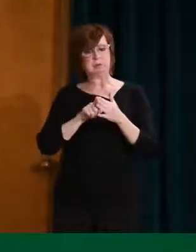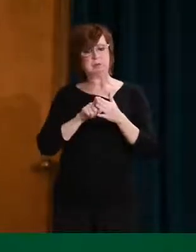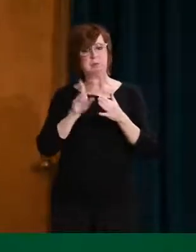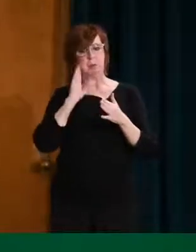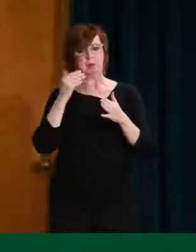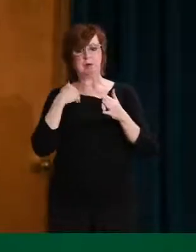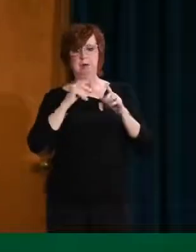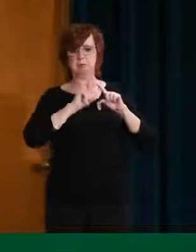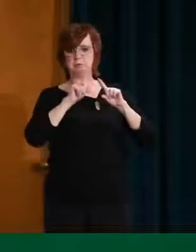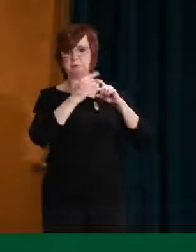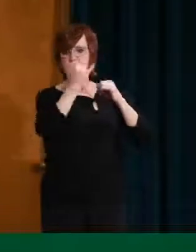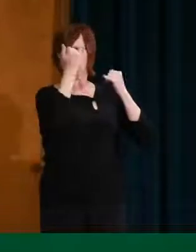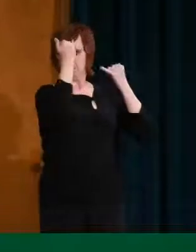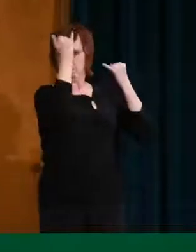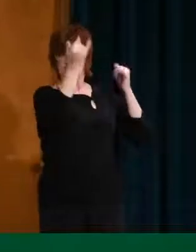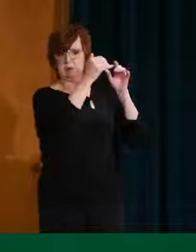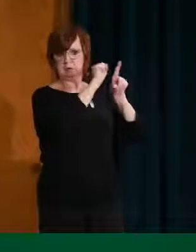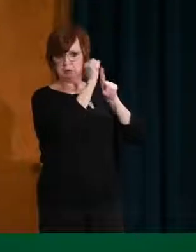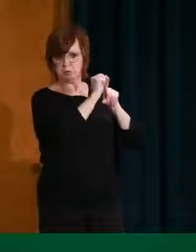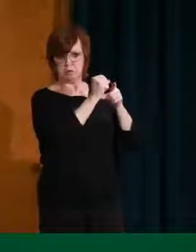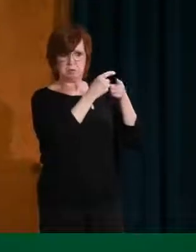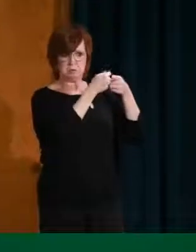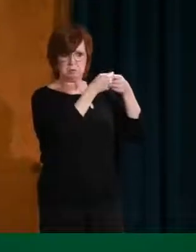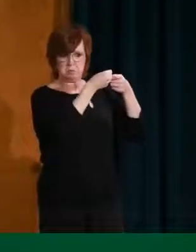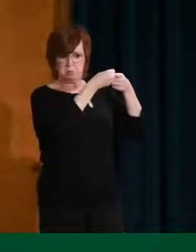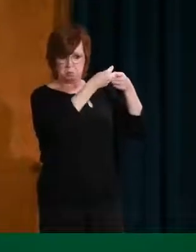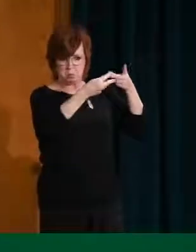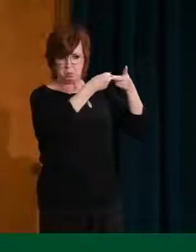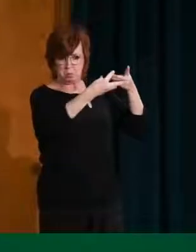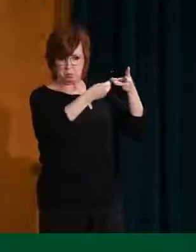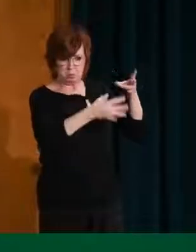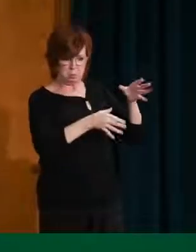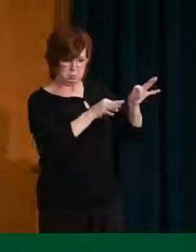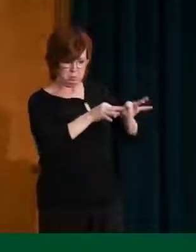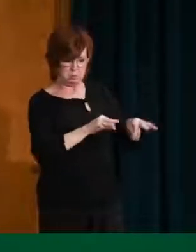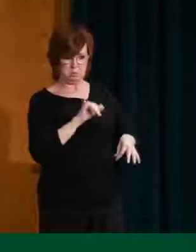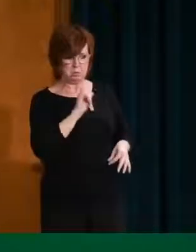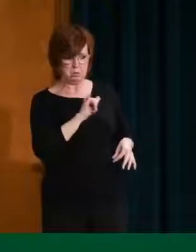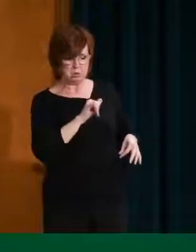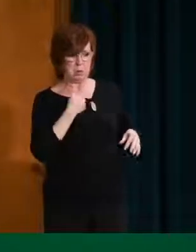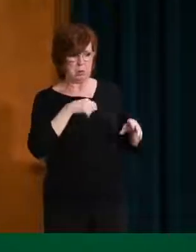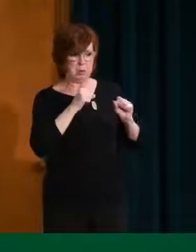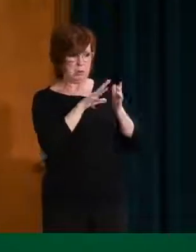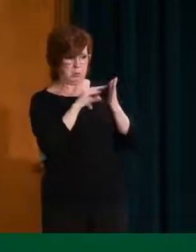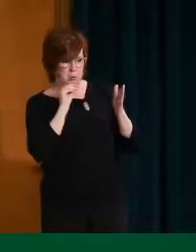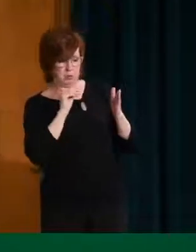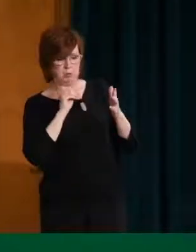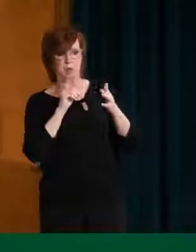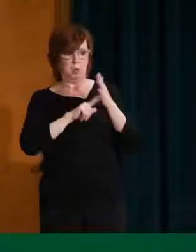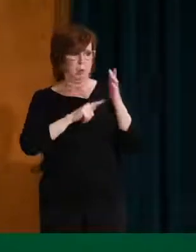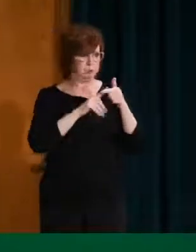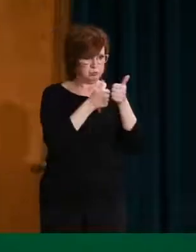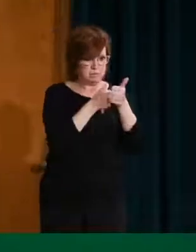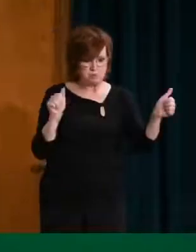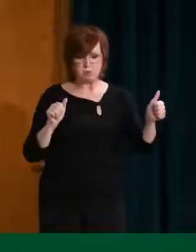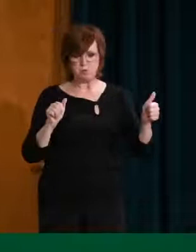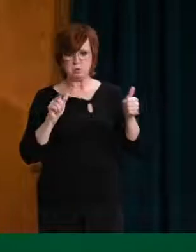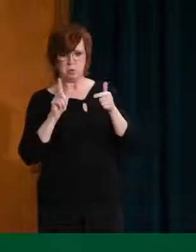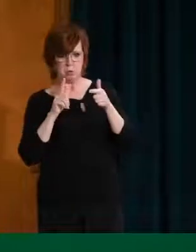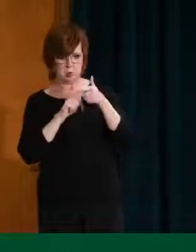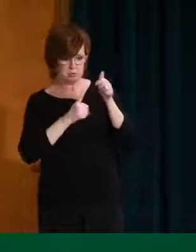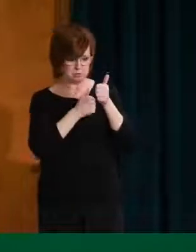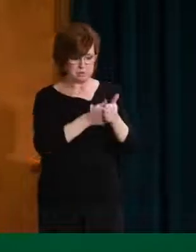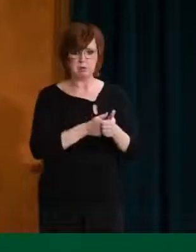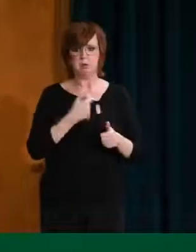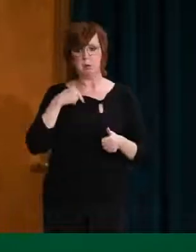some of those projections that are being made in other places, and you know, as I do, that they vary wildly. And that